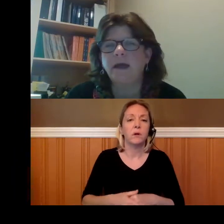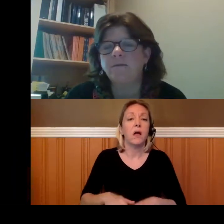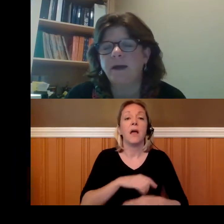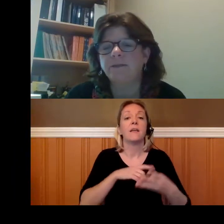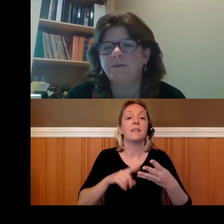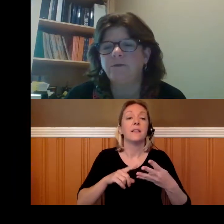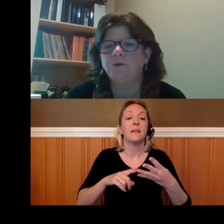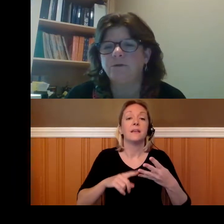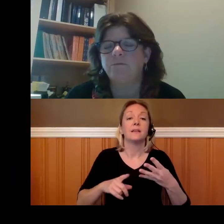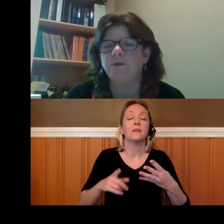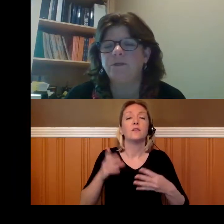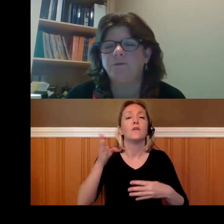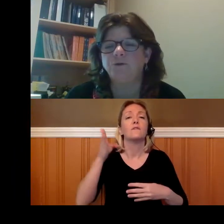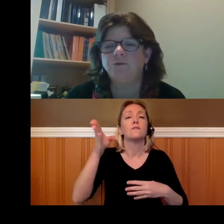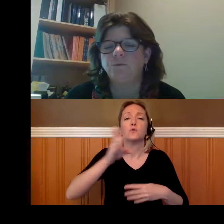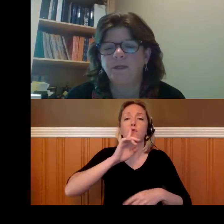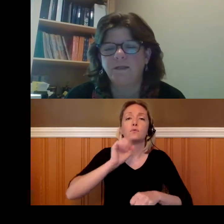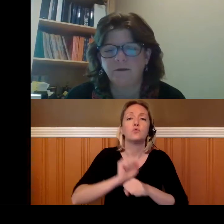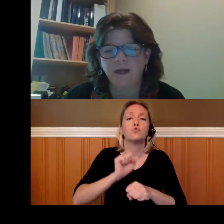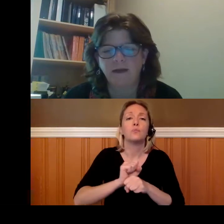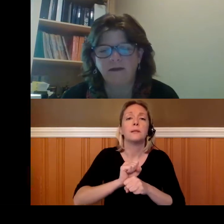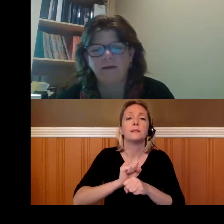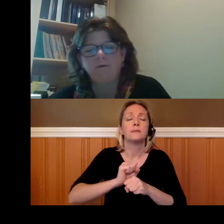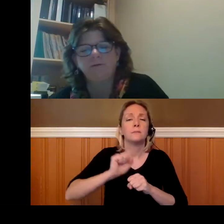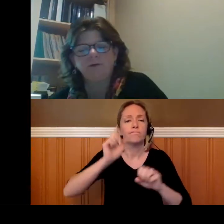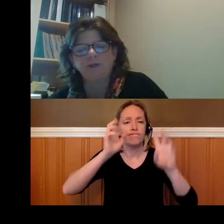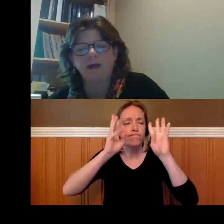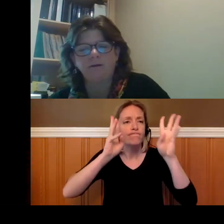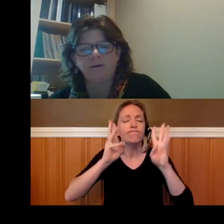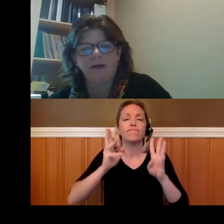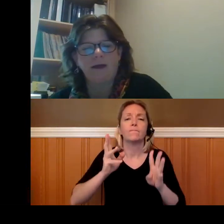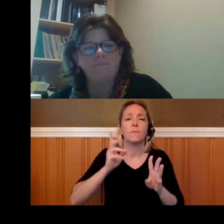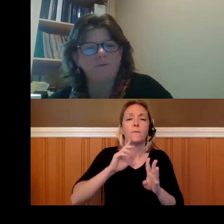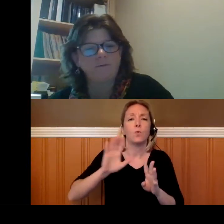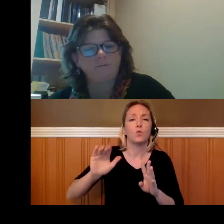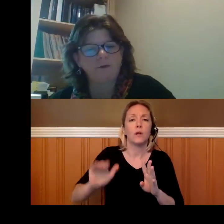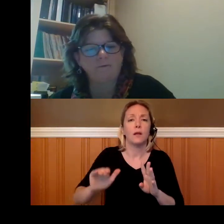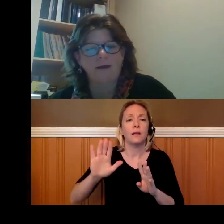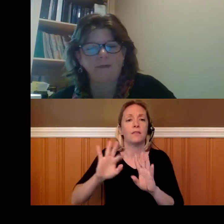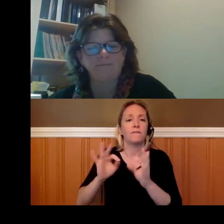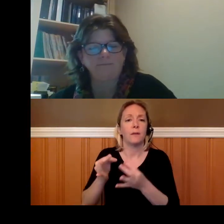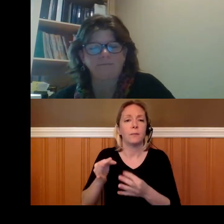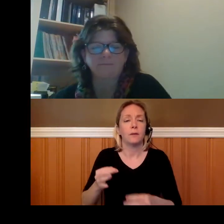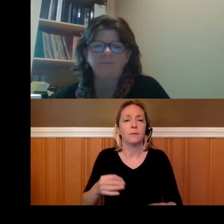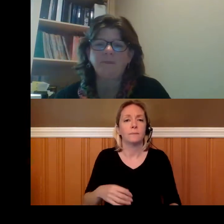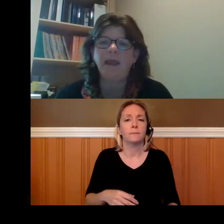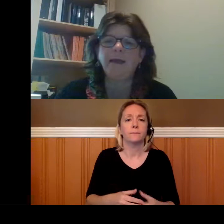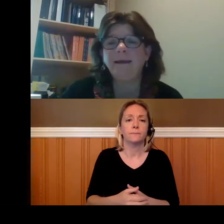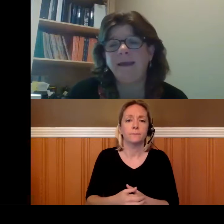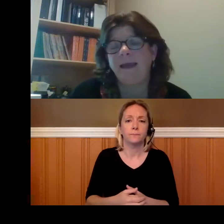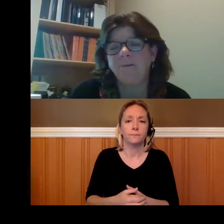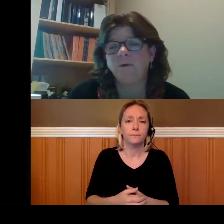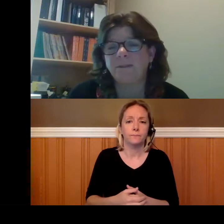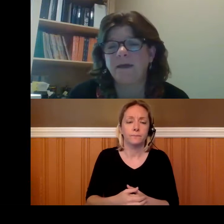What does the future really look like for your child and for your family? And we're going to dive into